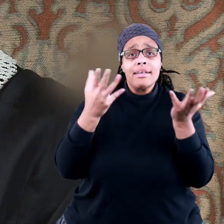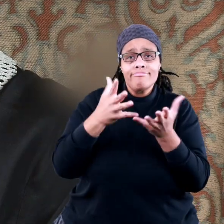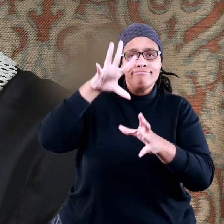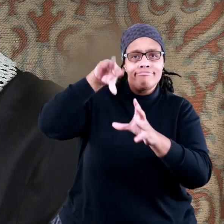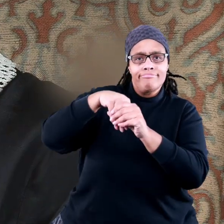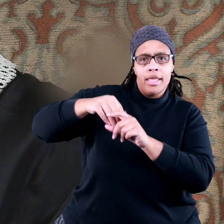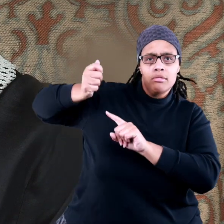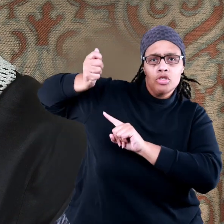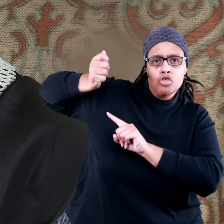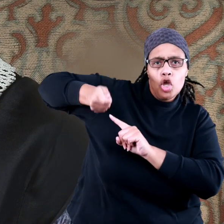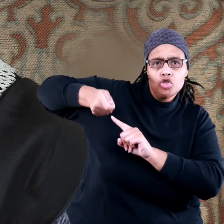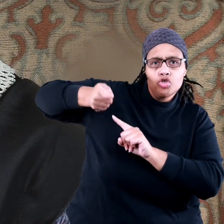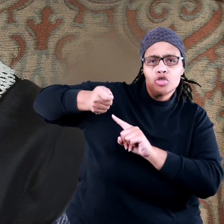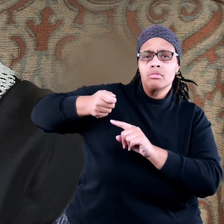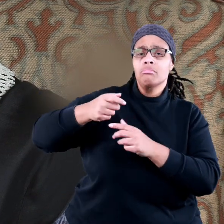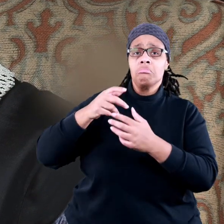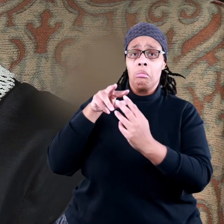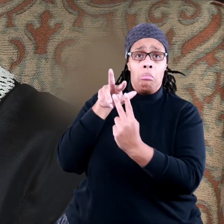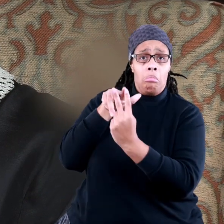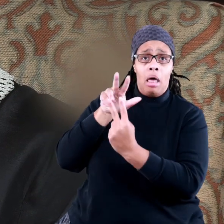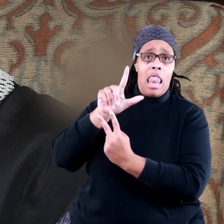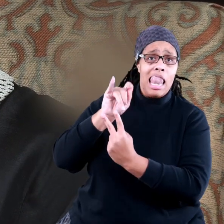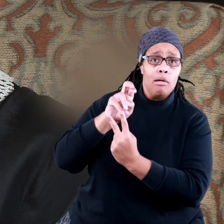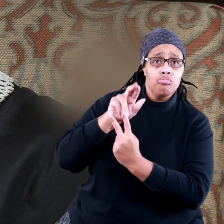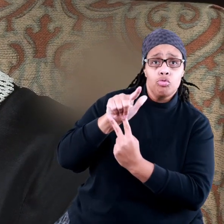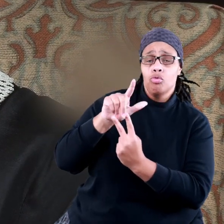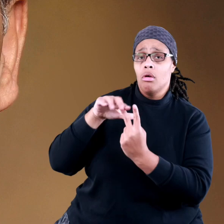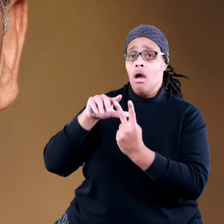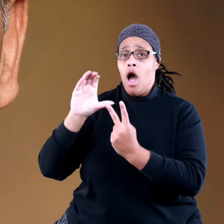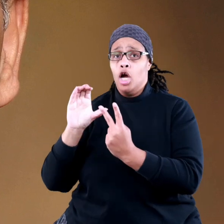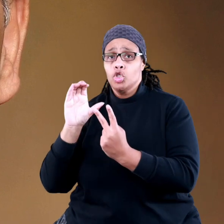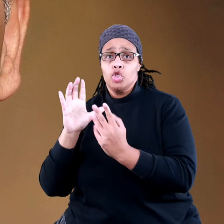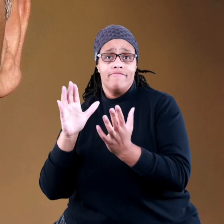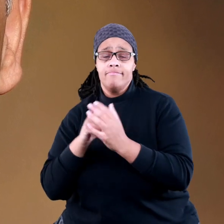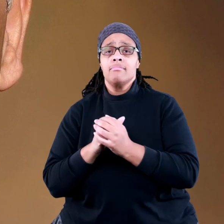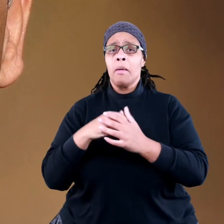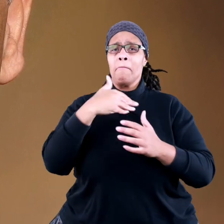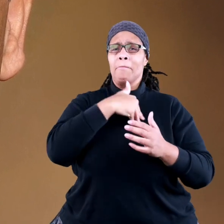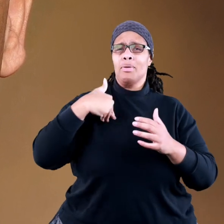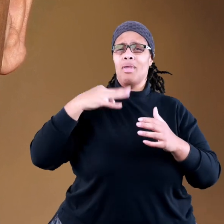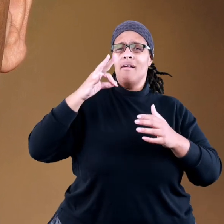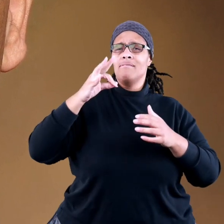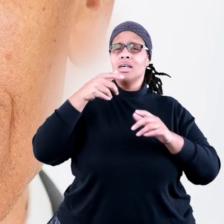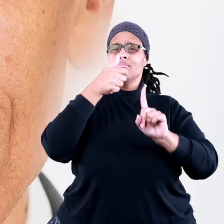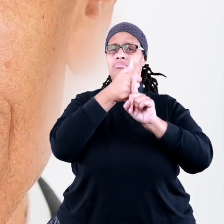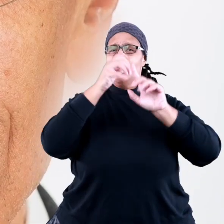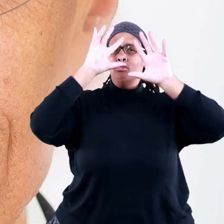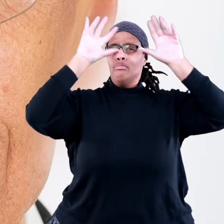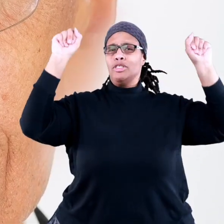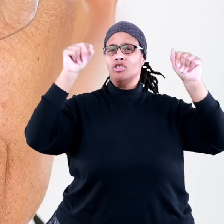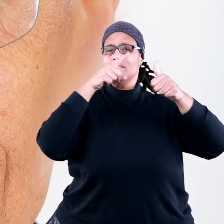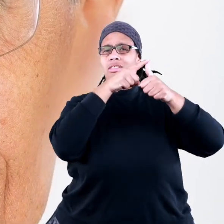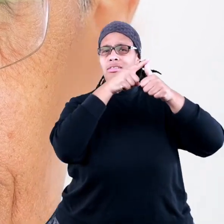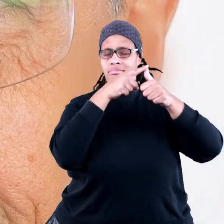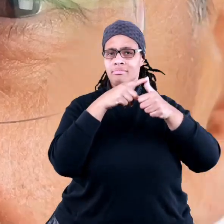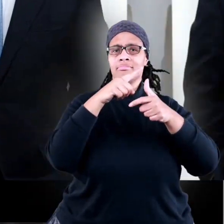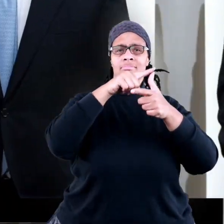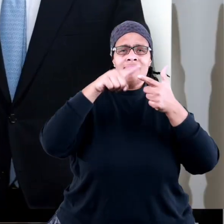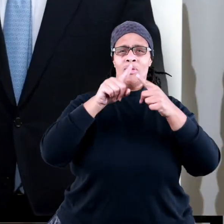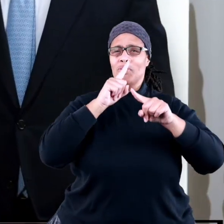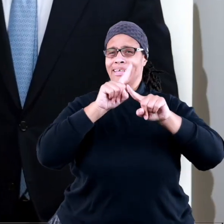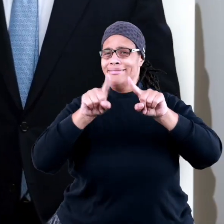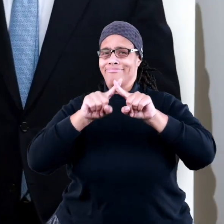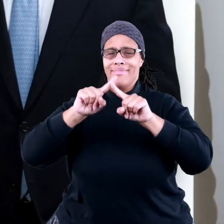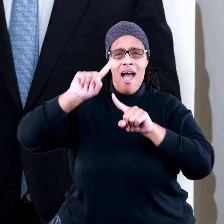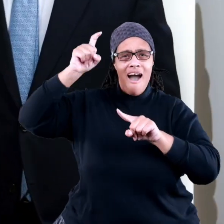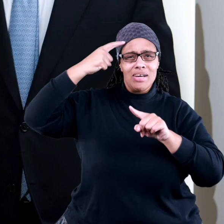This also includes appointing liberal or conservative judges, members of the president's cabinet, executive offices,